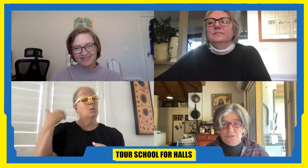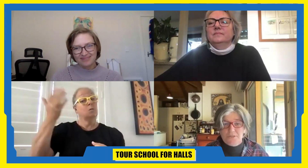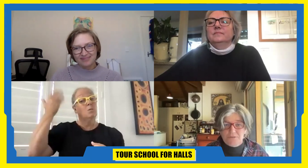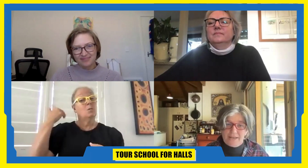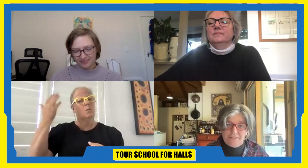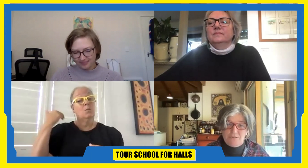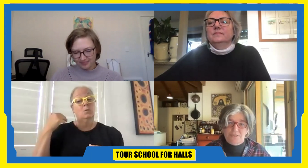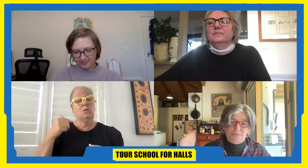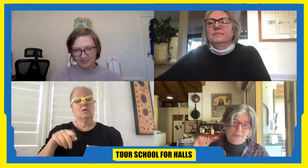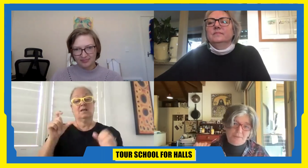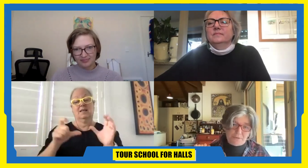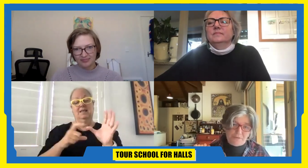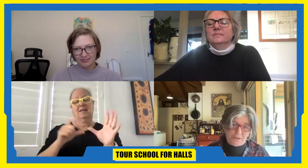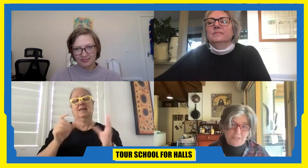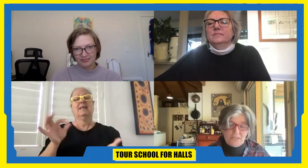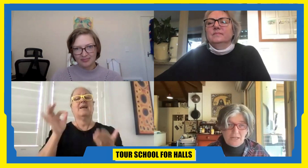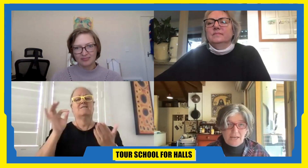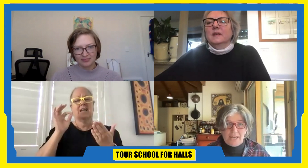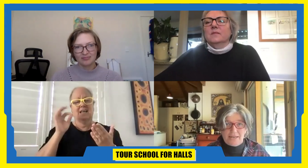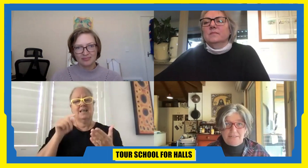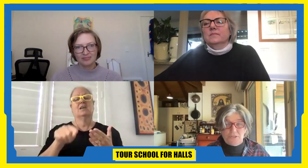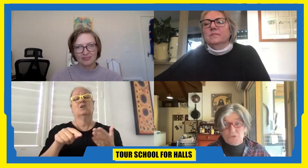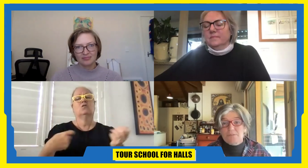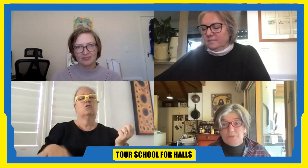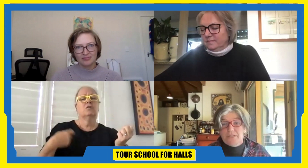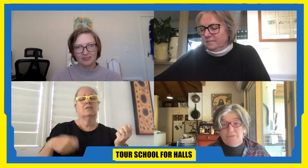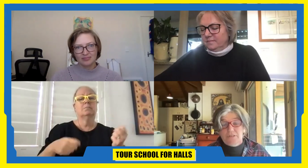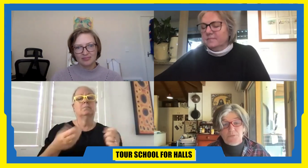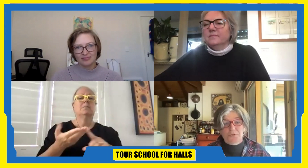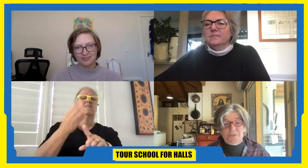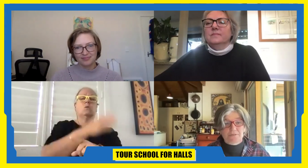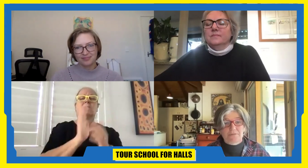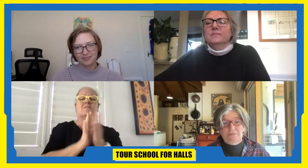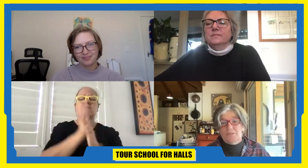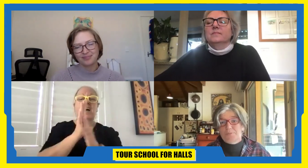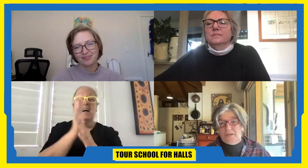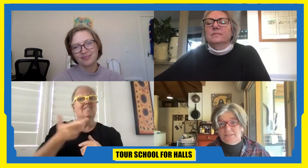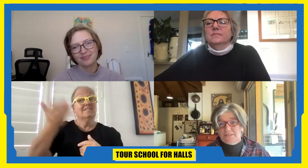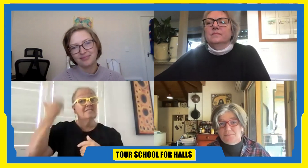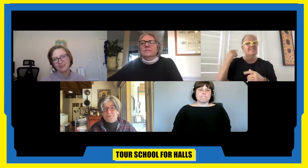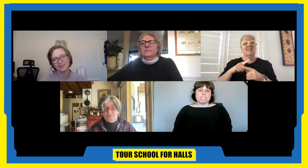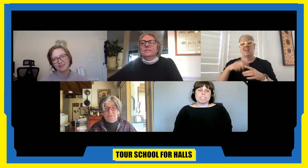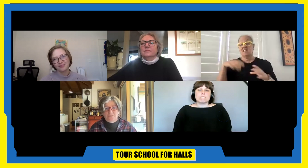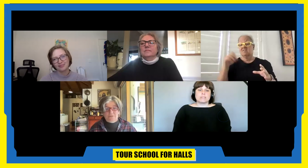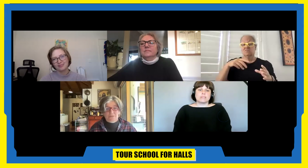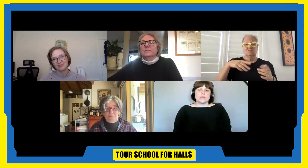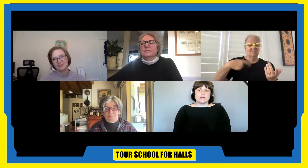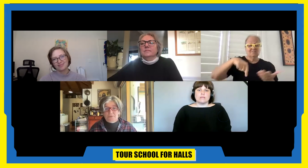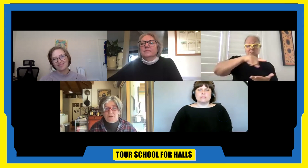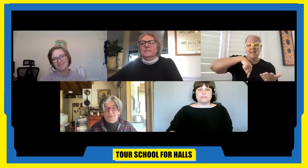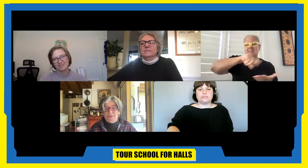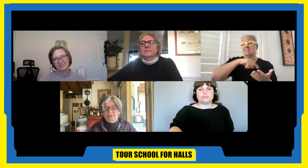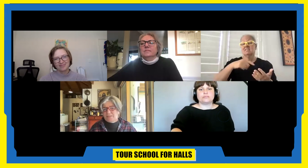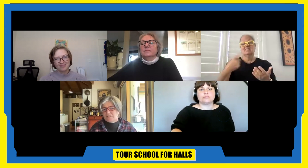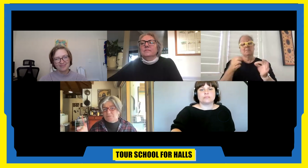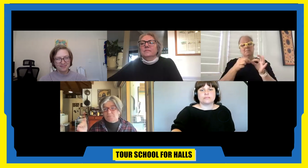It used to be called the cafe concerts back before the fires. And you did bring everything. You brought your plate, you brought your